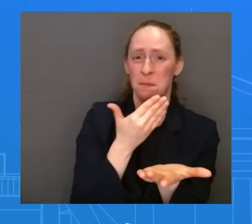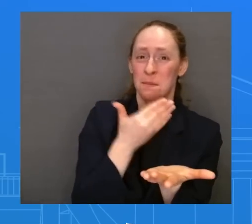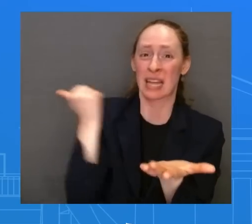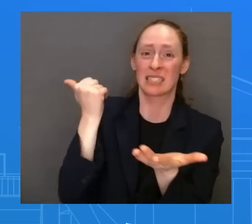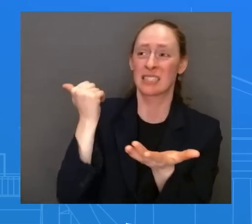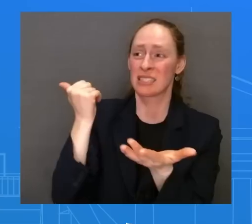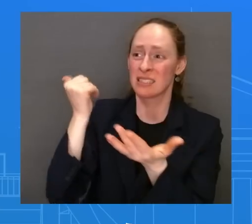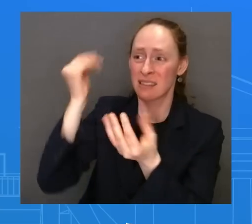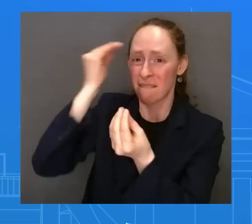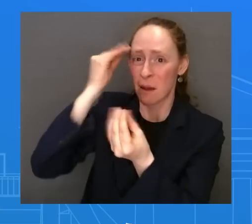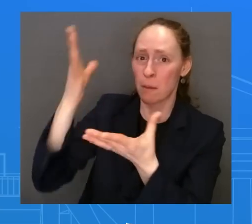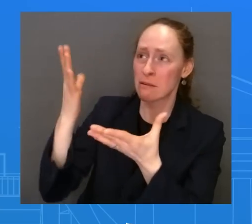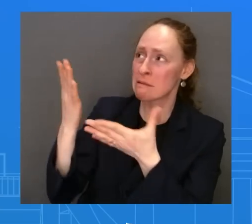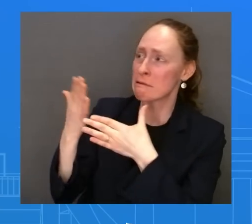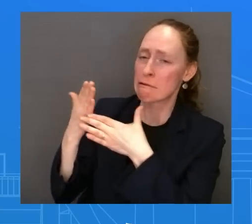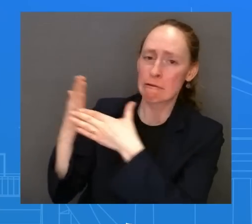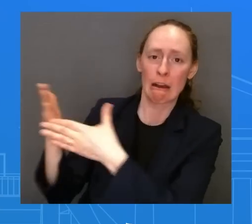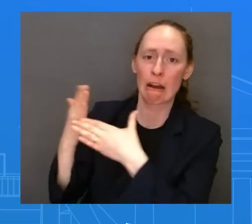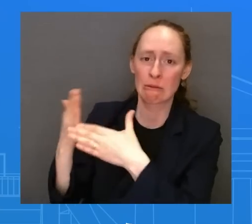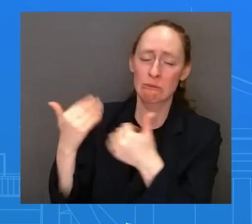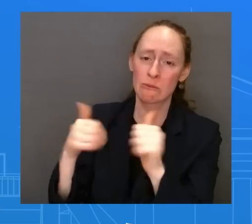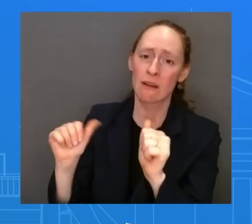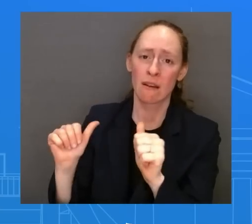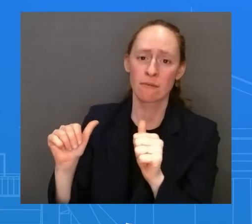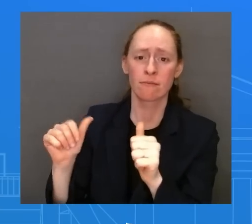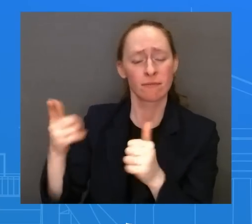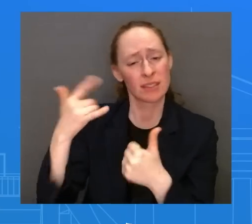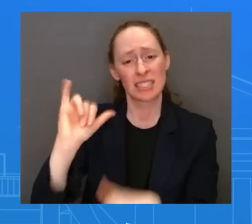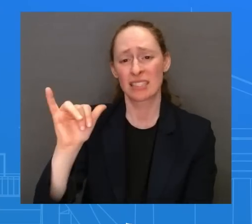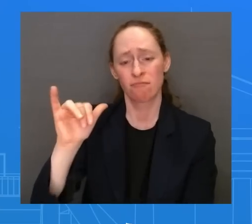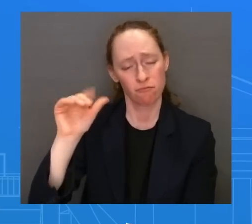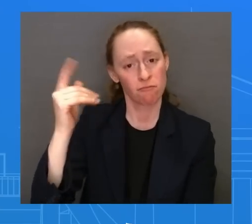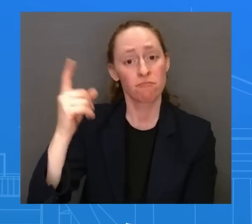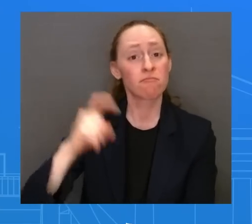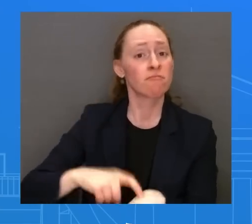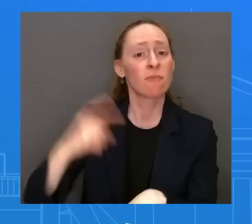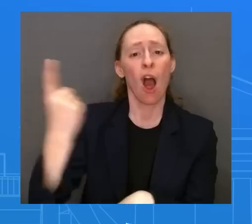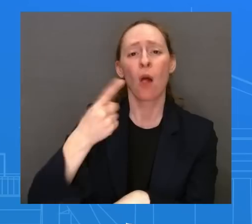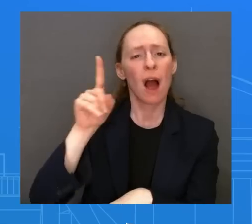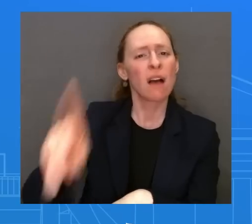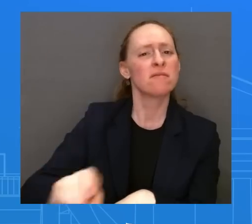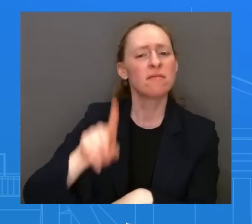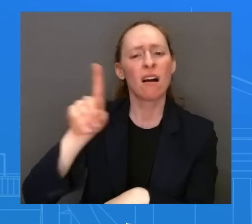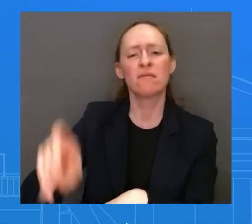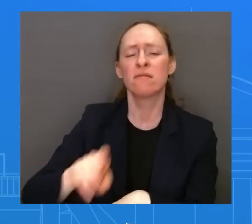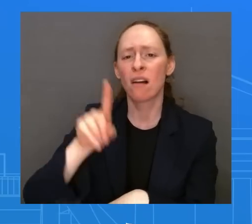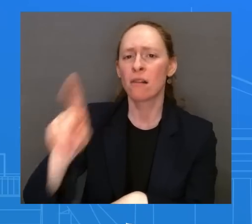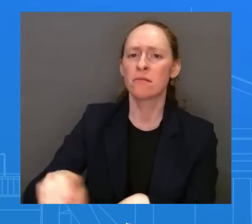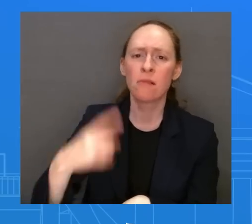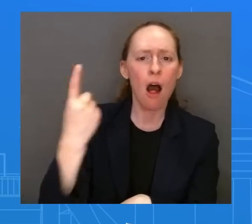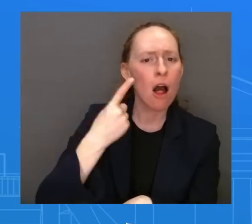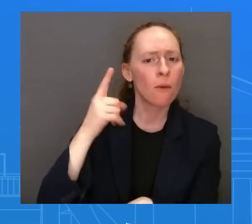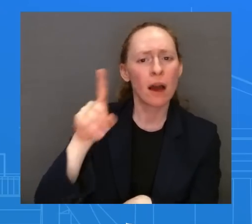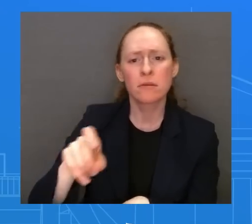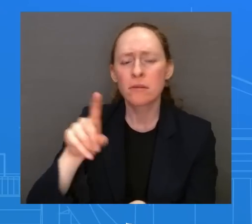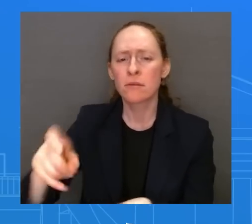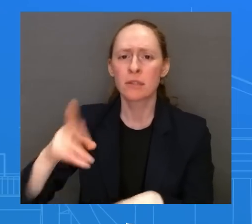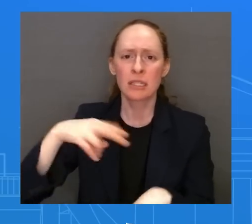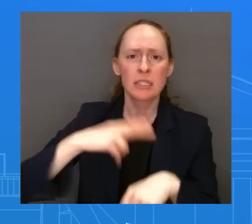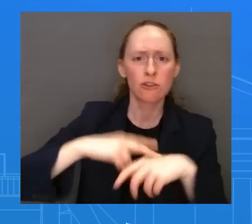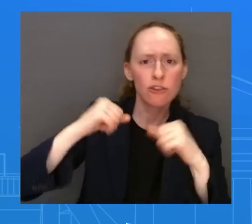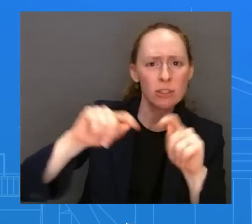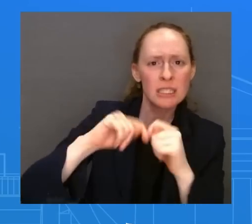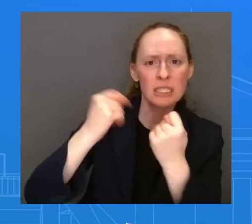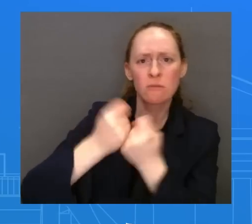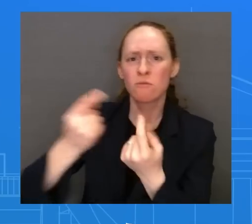asking throughout the entire withdrawal he was constantly pulsing the National Security team about this or that assessment and constantly challenging the thinking